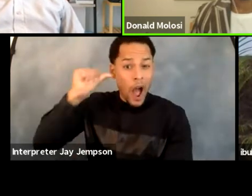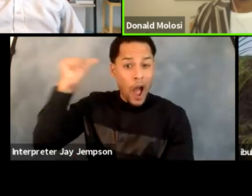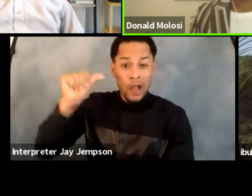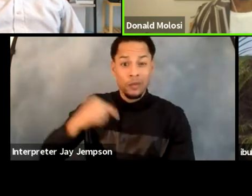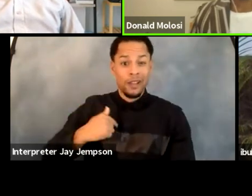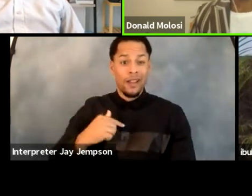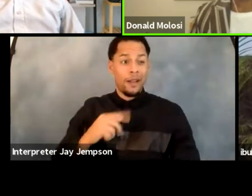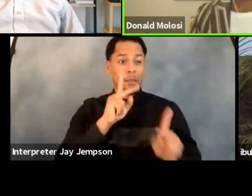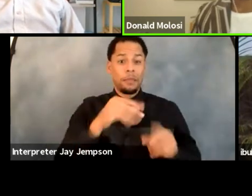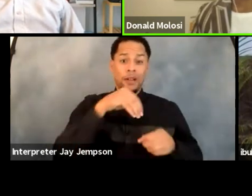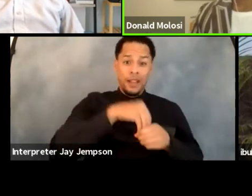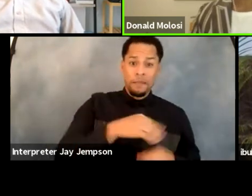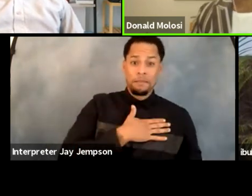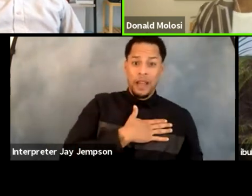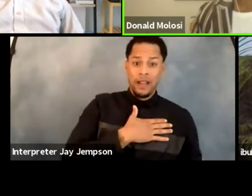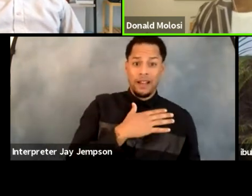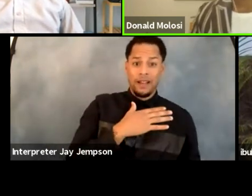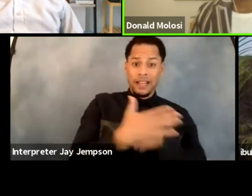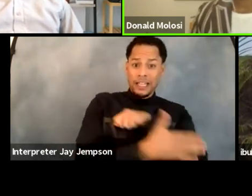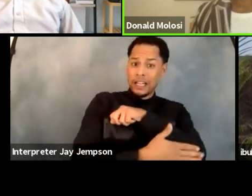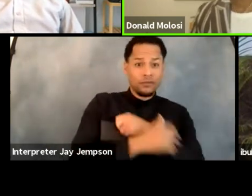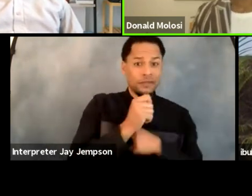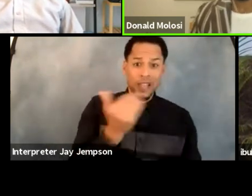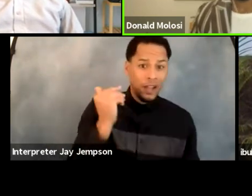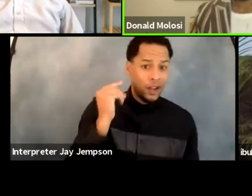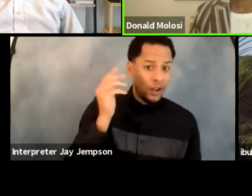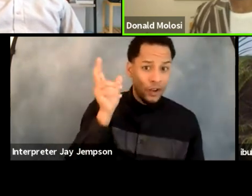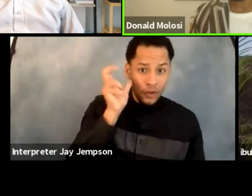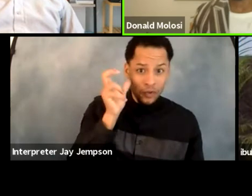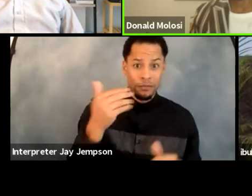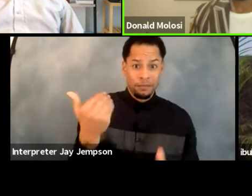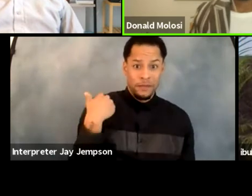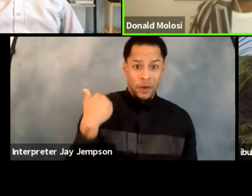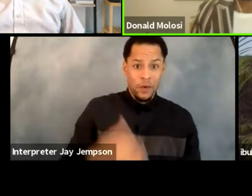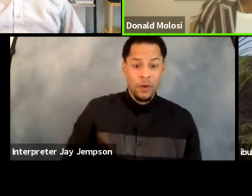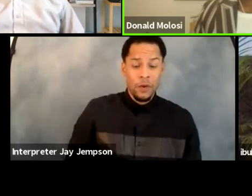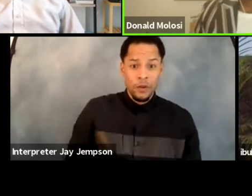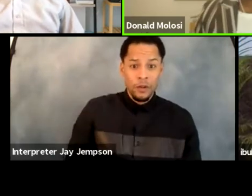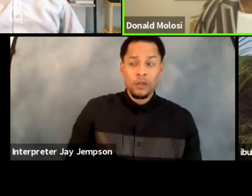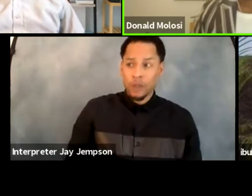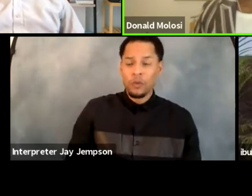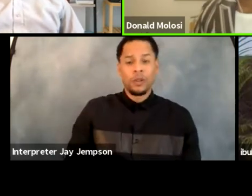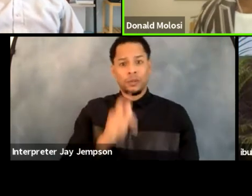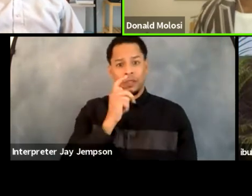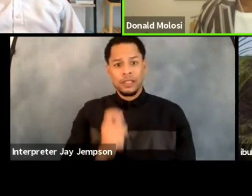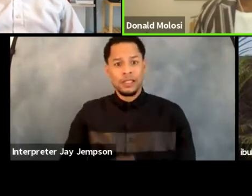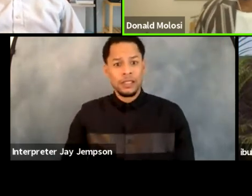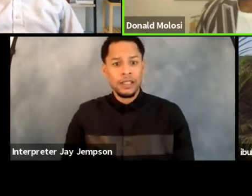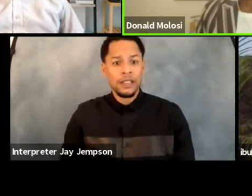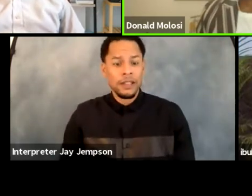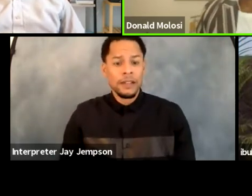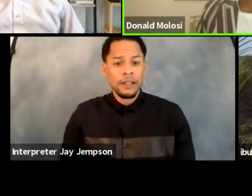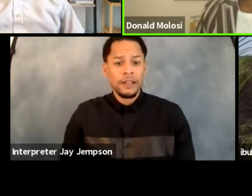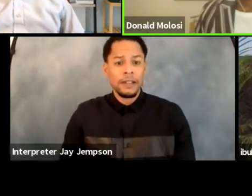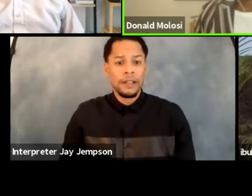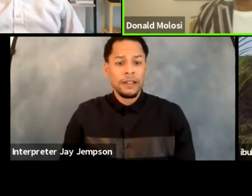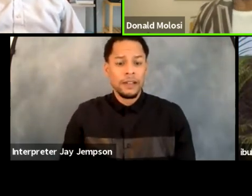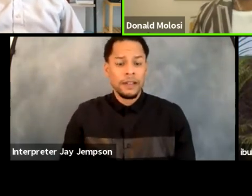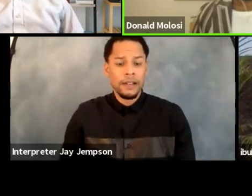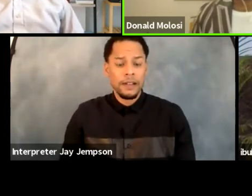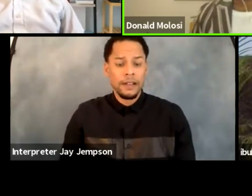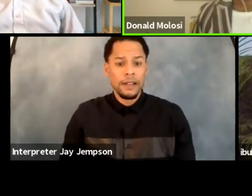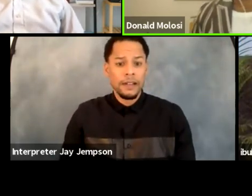heard the voice and the speeches of its first president, but this was the case, 10 years ago. And so I had